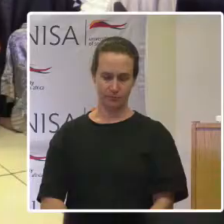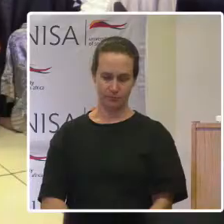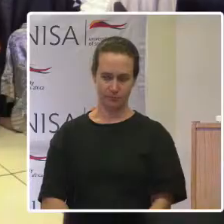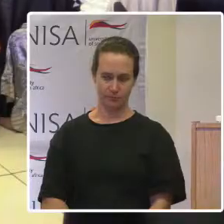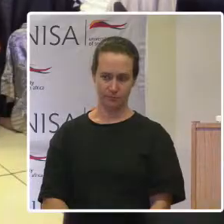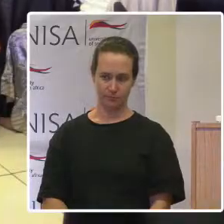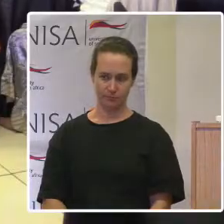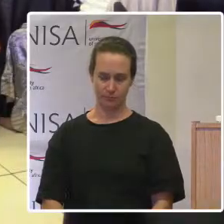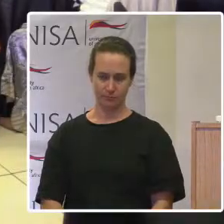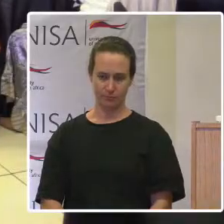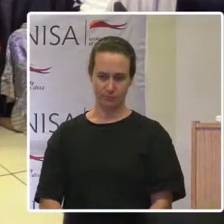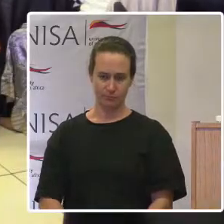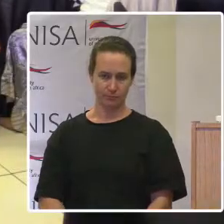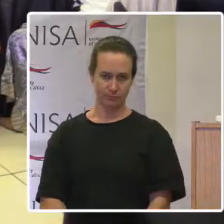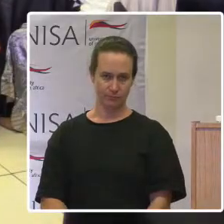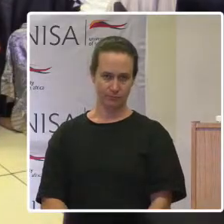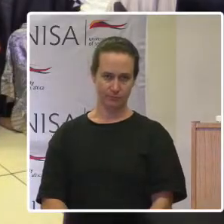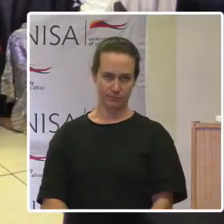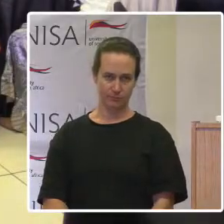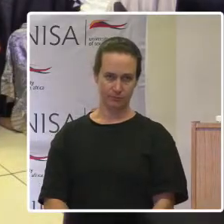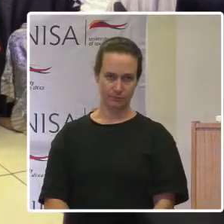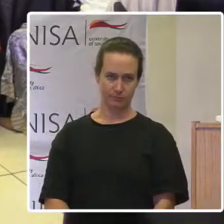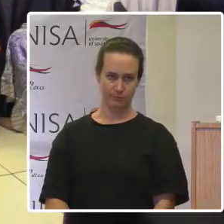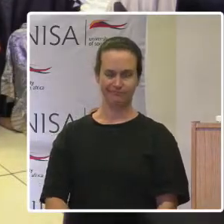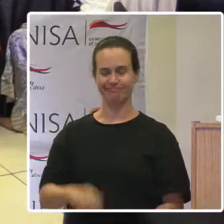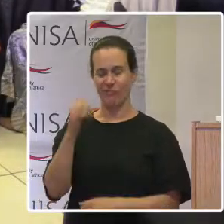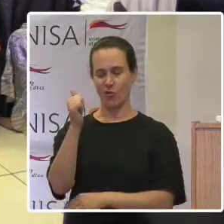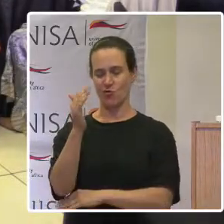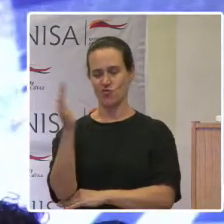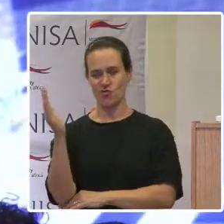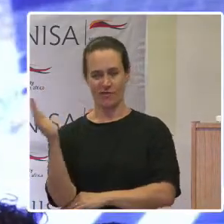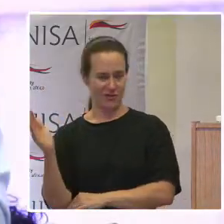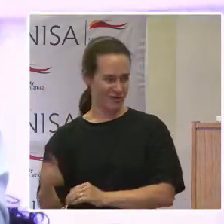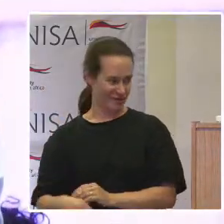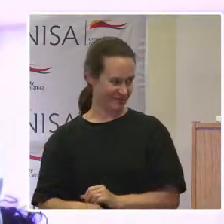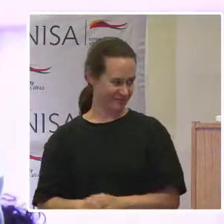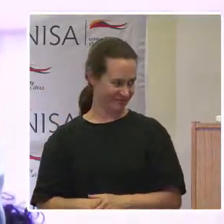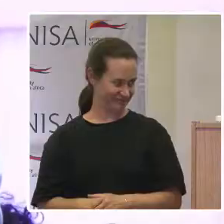Ladies and gentlemen, good afternoon.